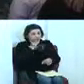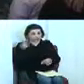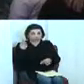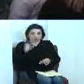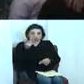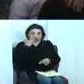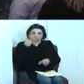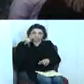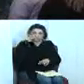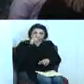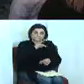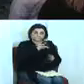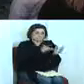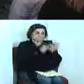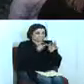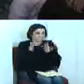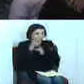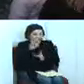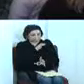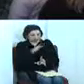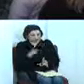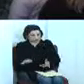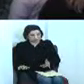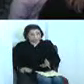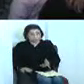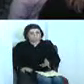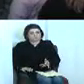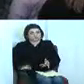Thank you for Jesus Christ as our example,